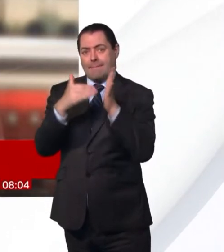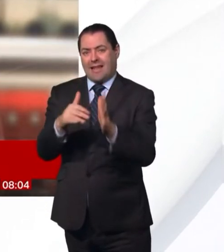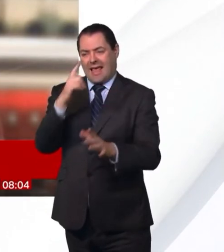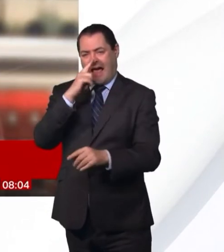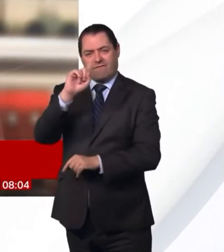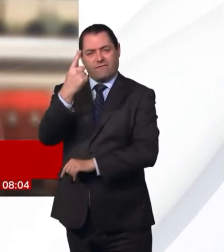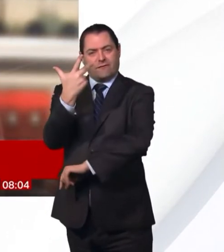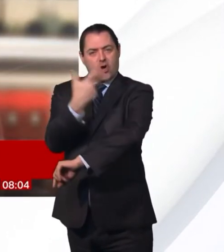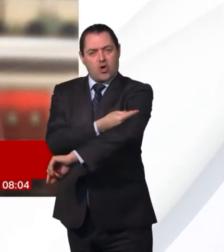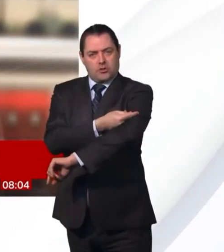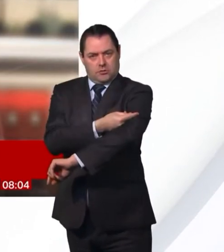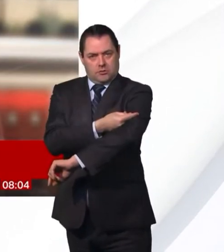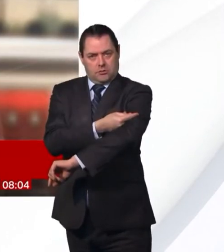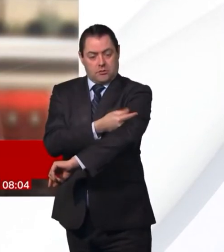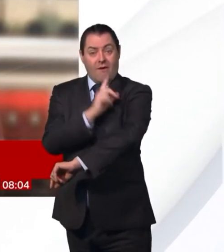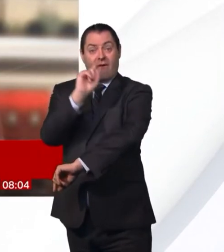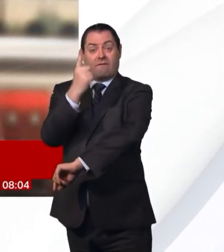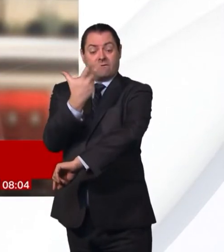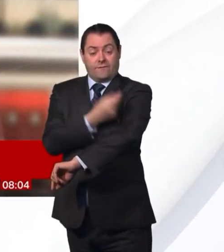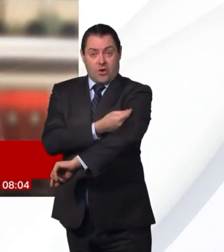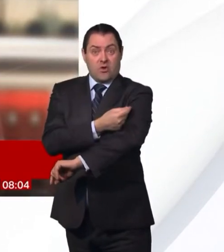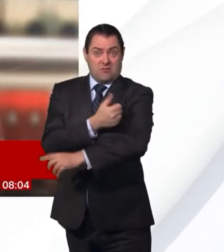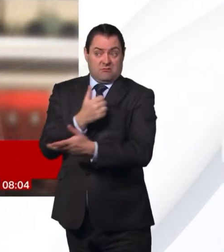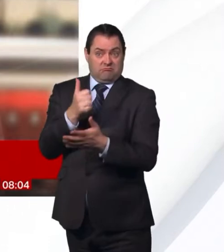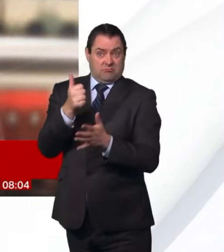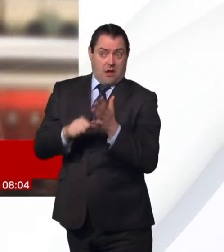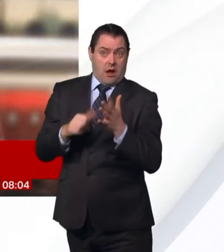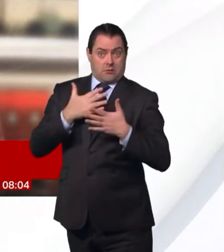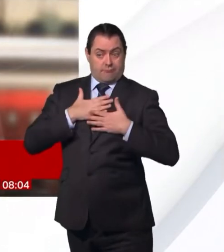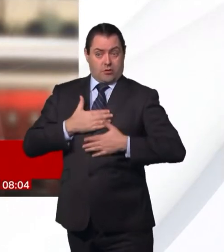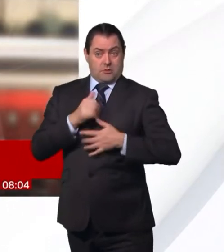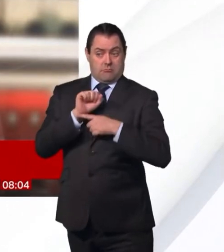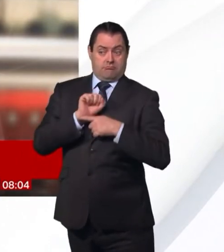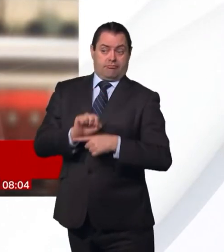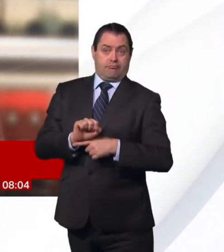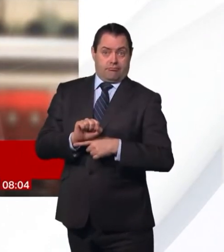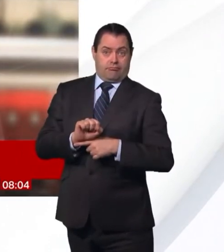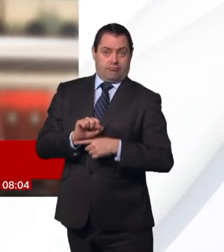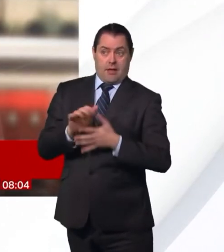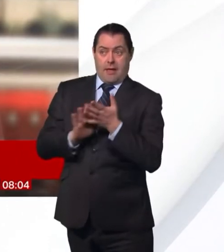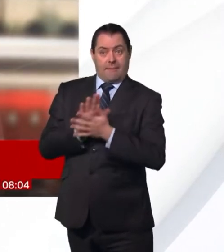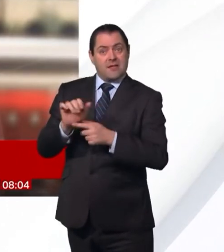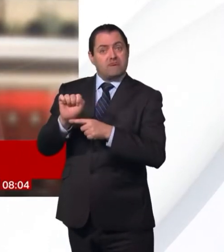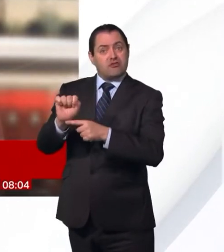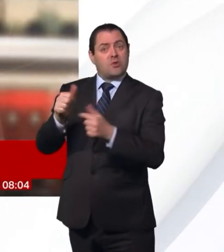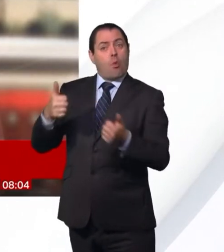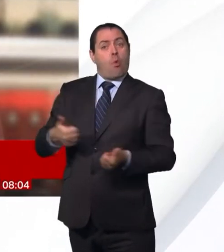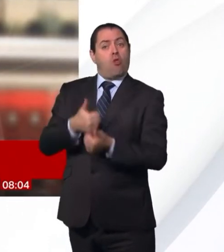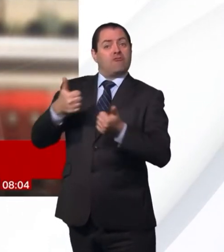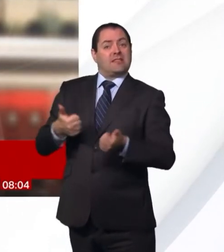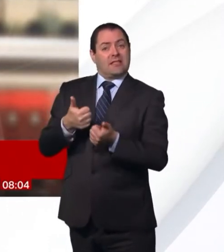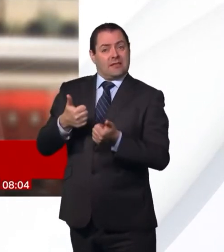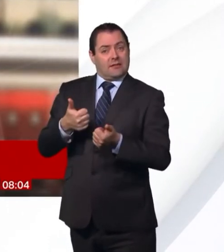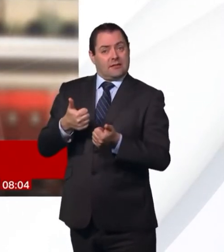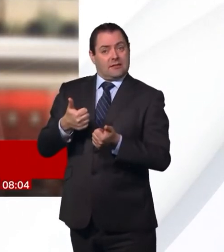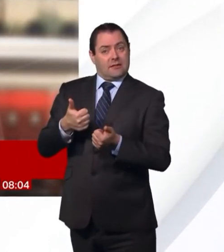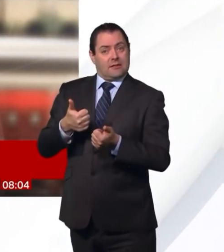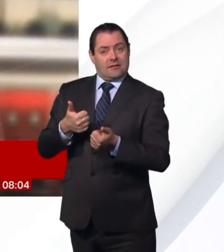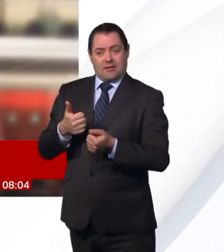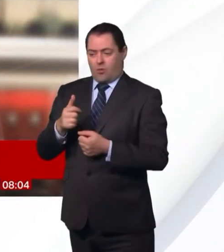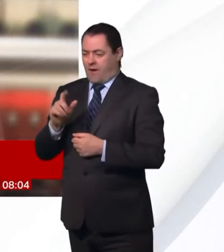more people will be protected because they simply won't be doing the second dose straight away. And it'll allow